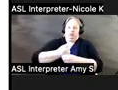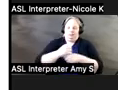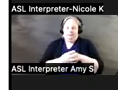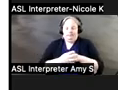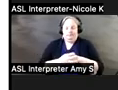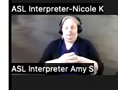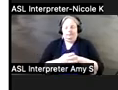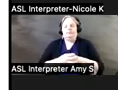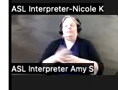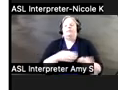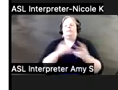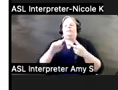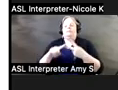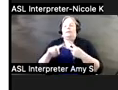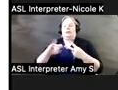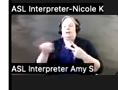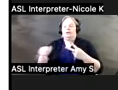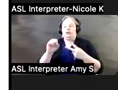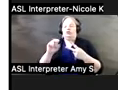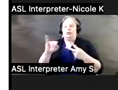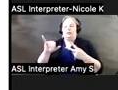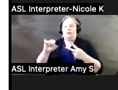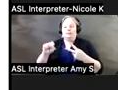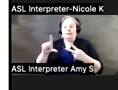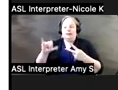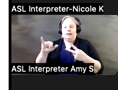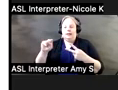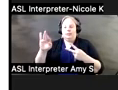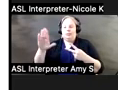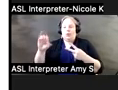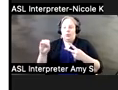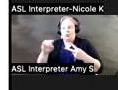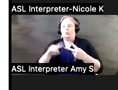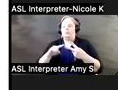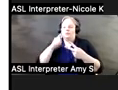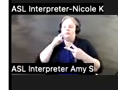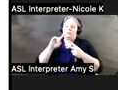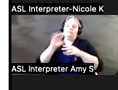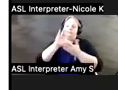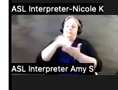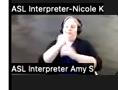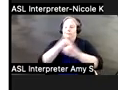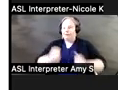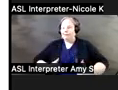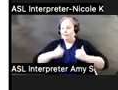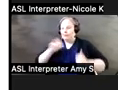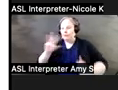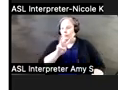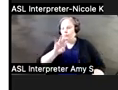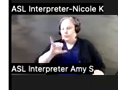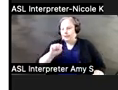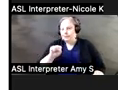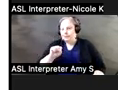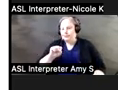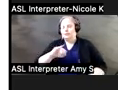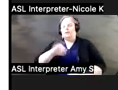And then we also have Jenesis Lindbo from Center for Independent Living for Western Wisconsin. Jenesis also serves